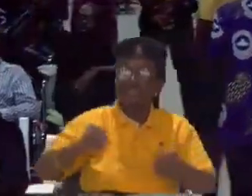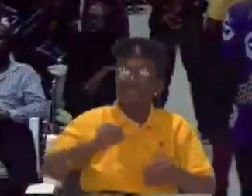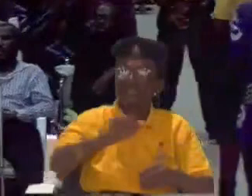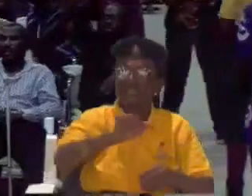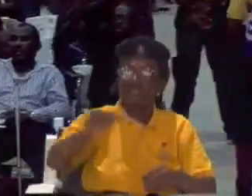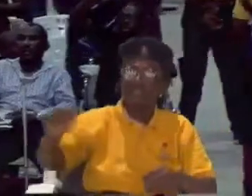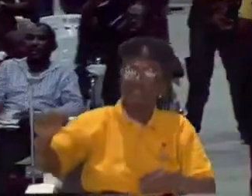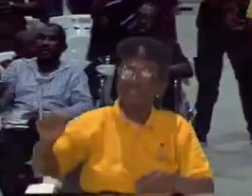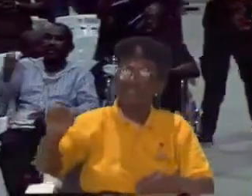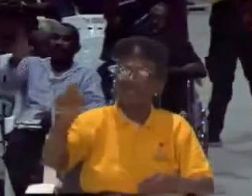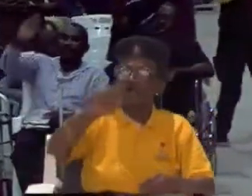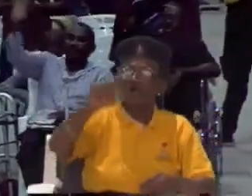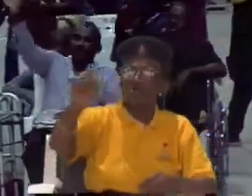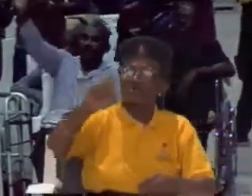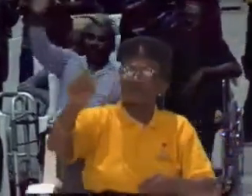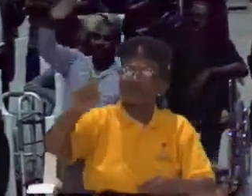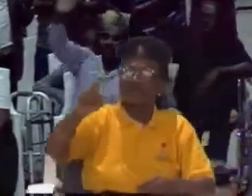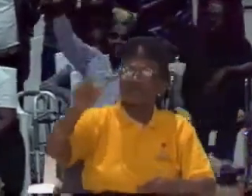people.